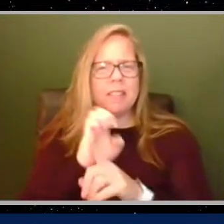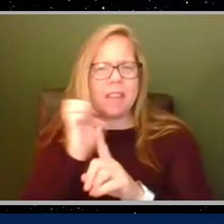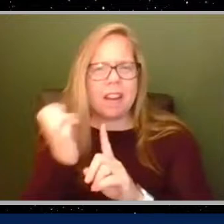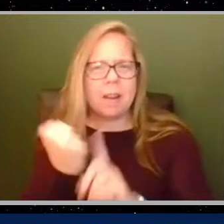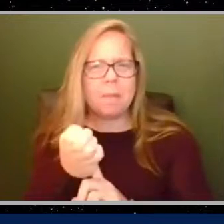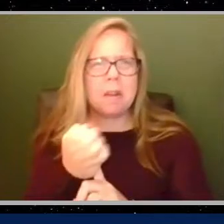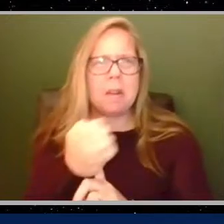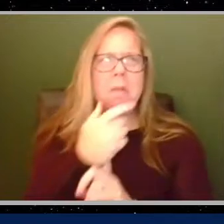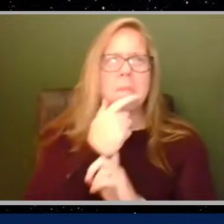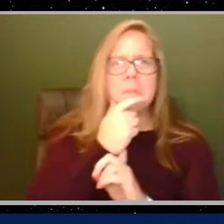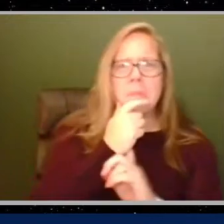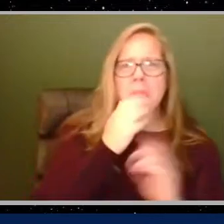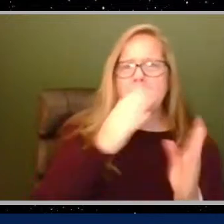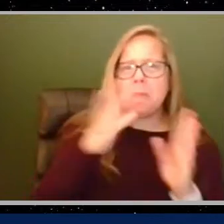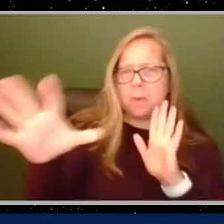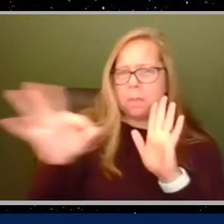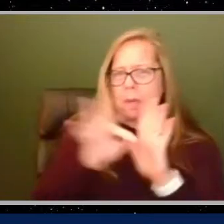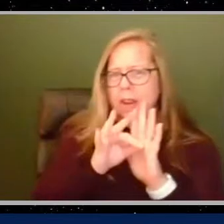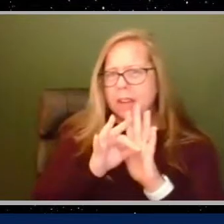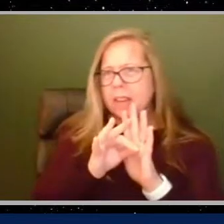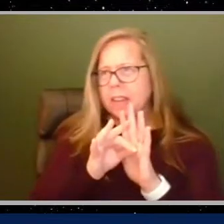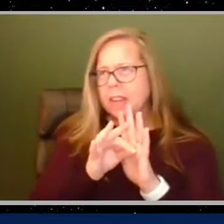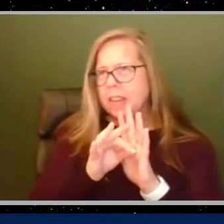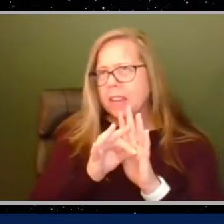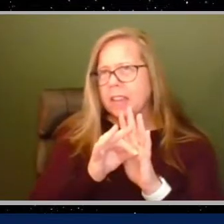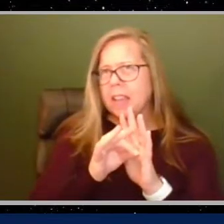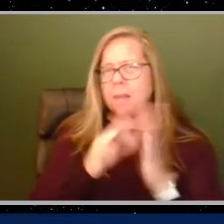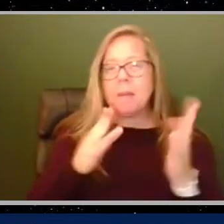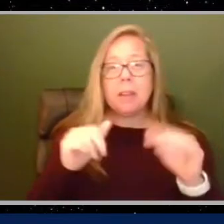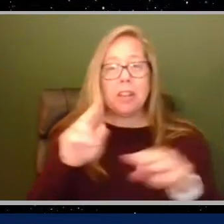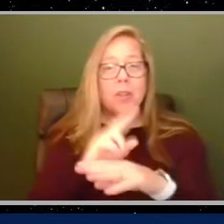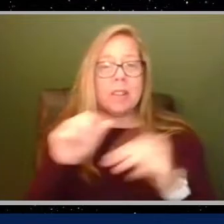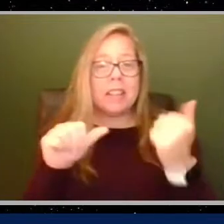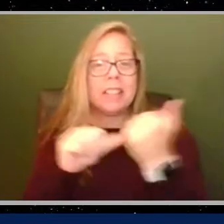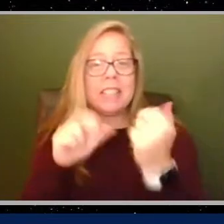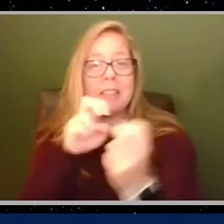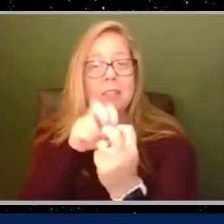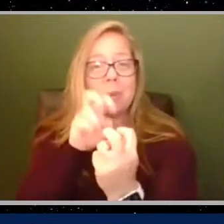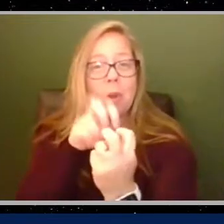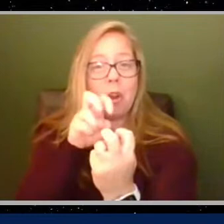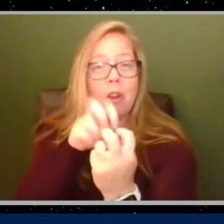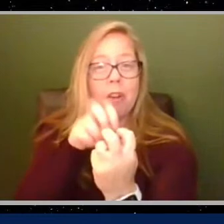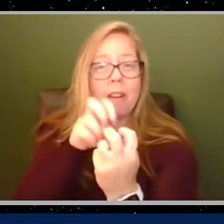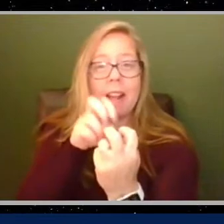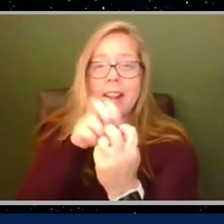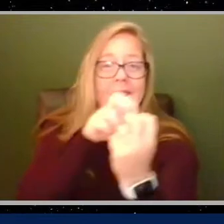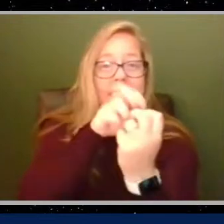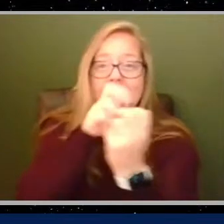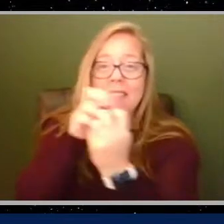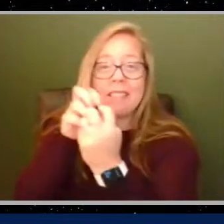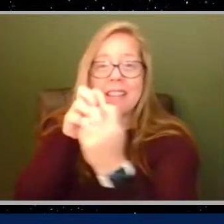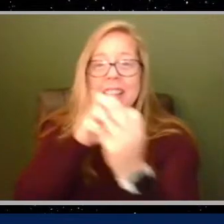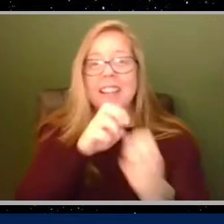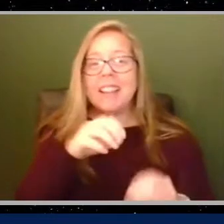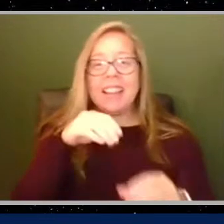here in gravity, right? Like an assistive squirrel or something like that could be bouncing all over the space station and grabbing things for you.